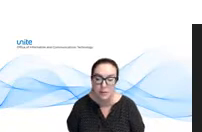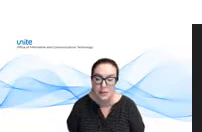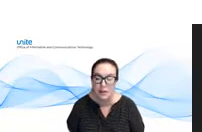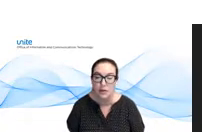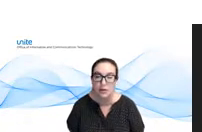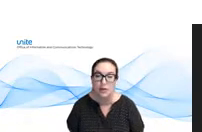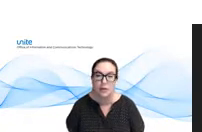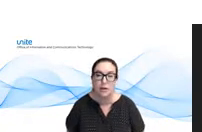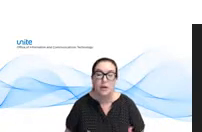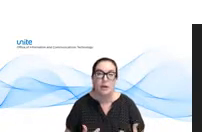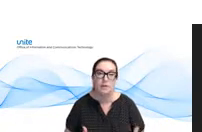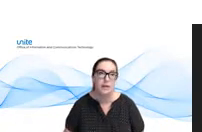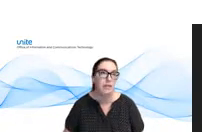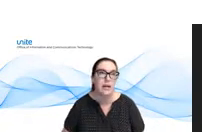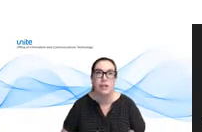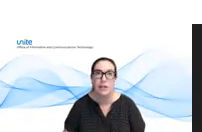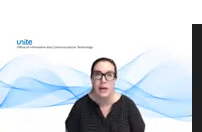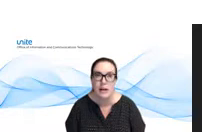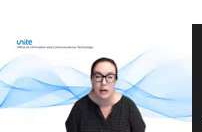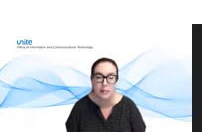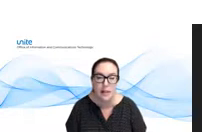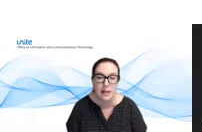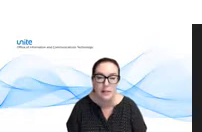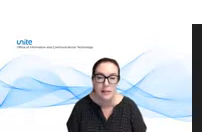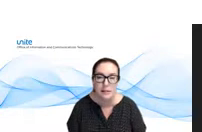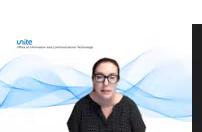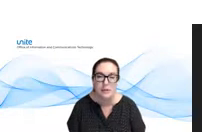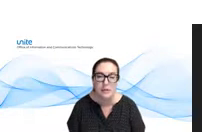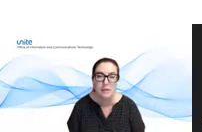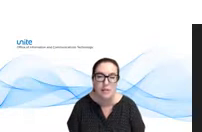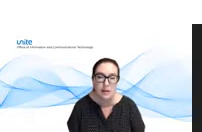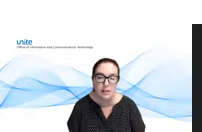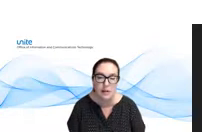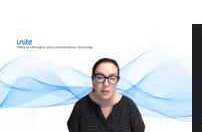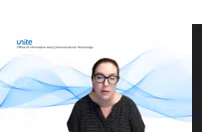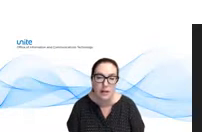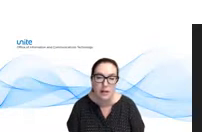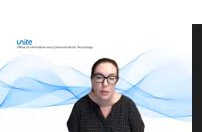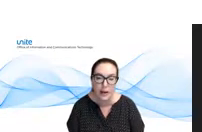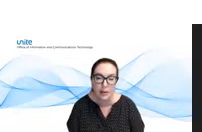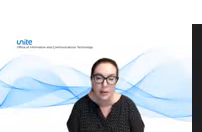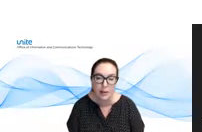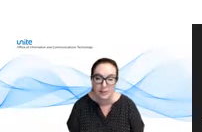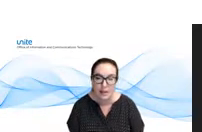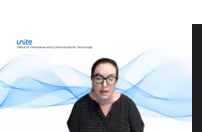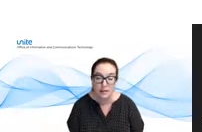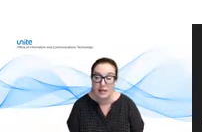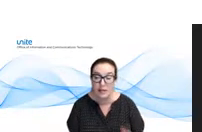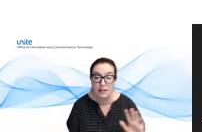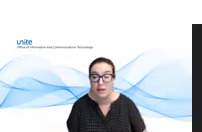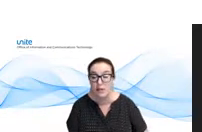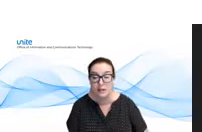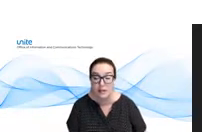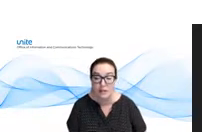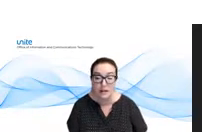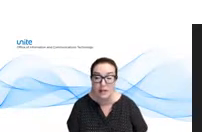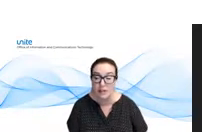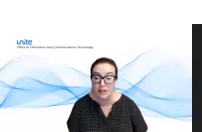of technical configuration and compliance. And so some of the things that we've taken away from this is